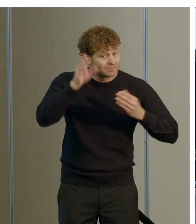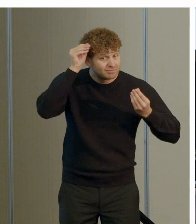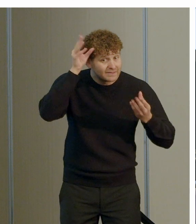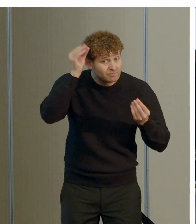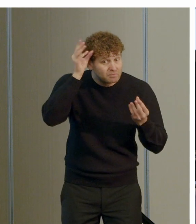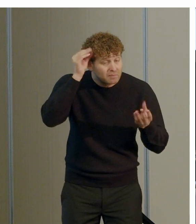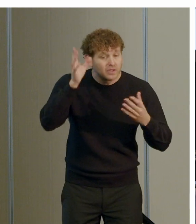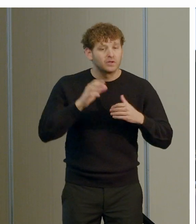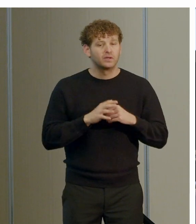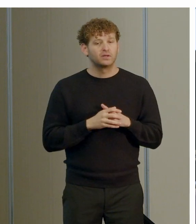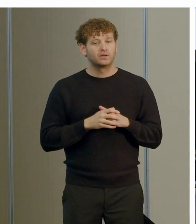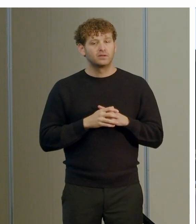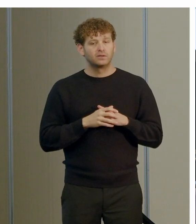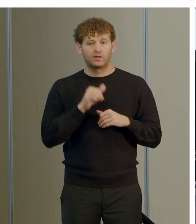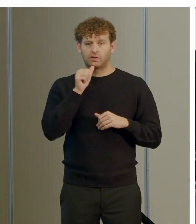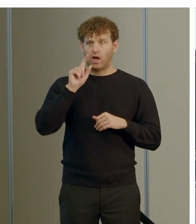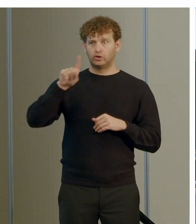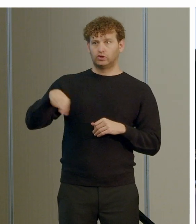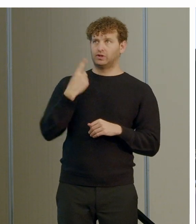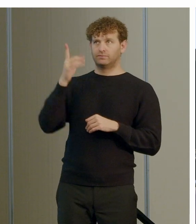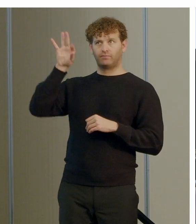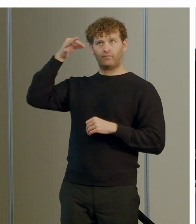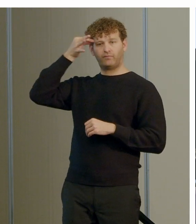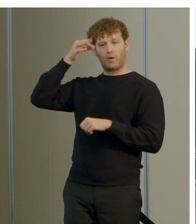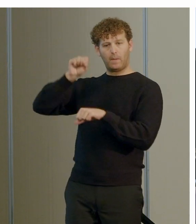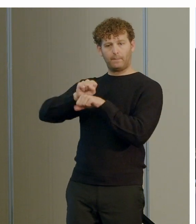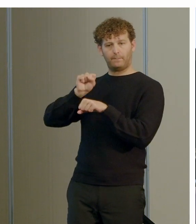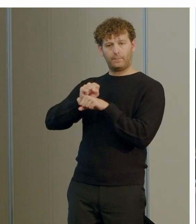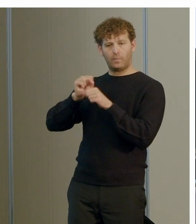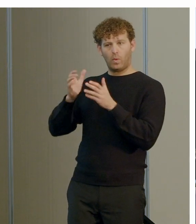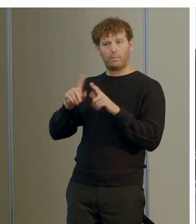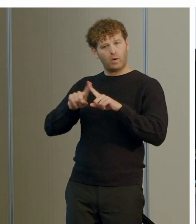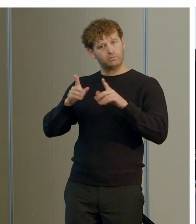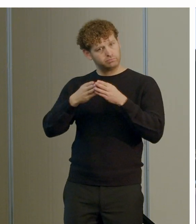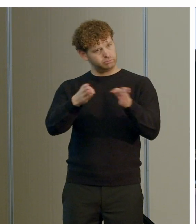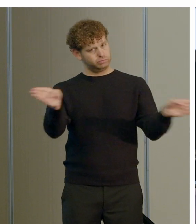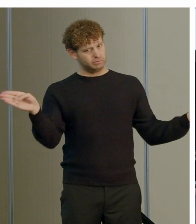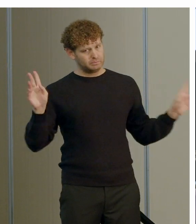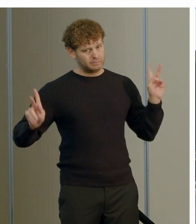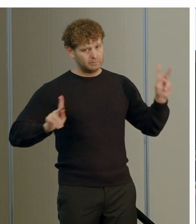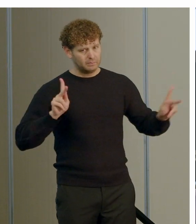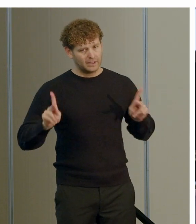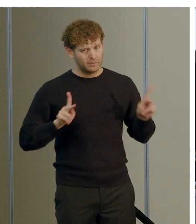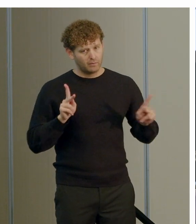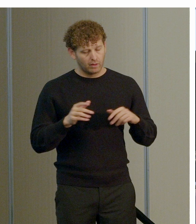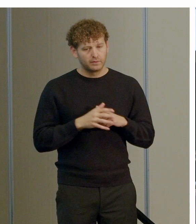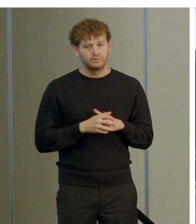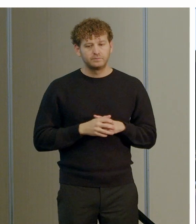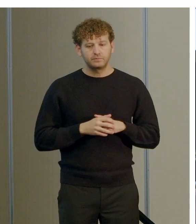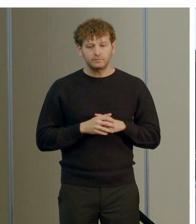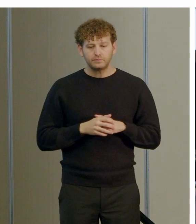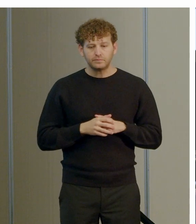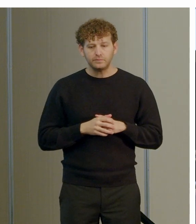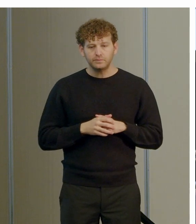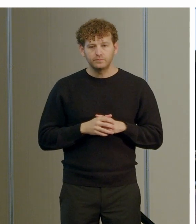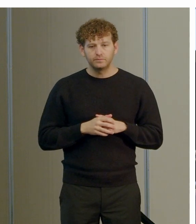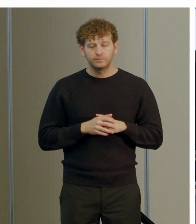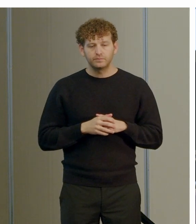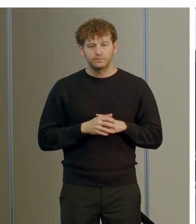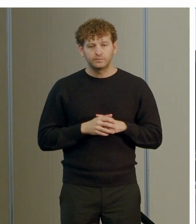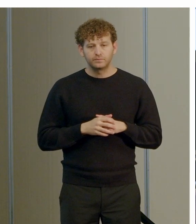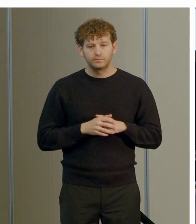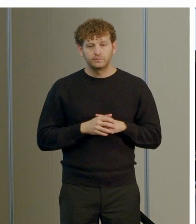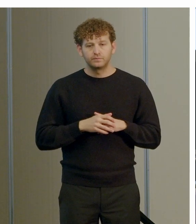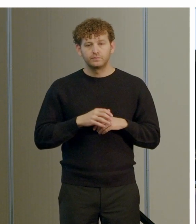federal employees, it's for the public who needs to get to it. So while you may not need to go to a NASA website to get the